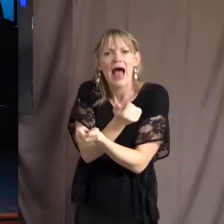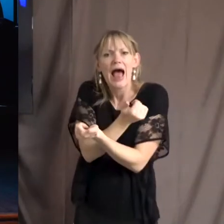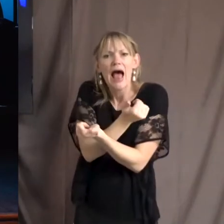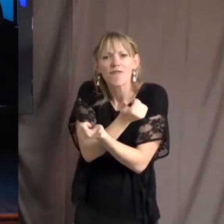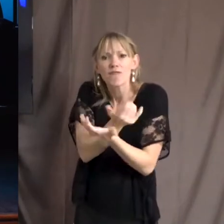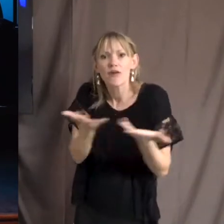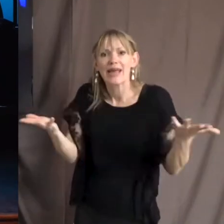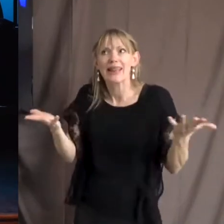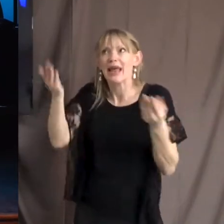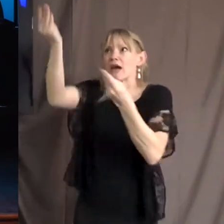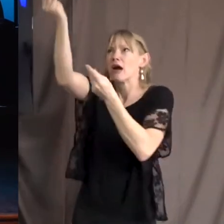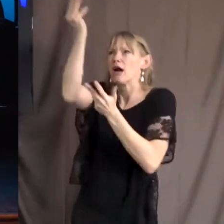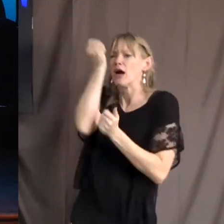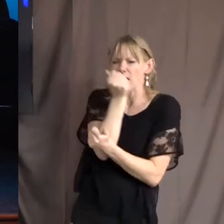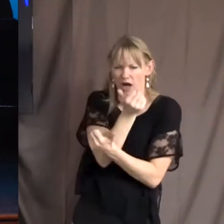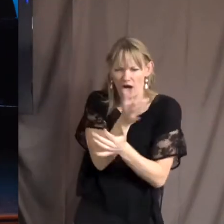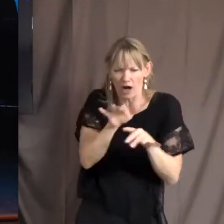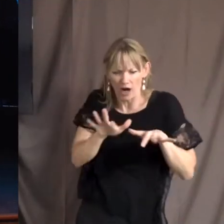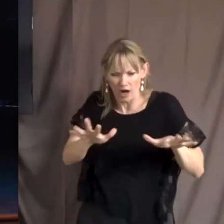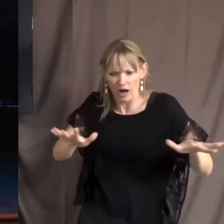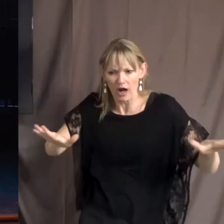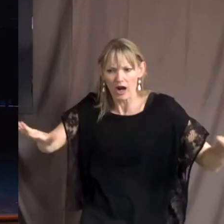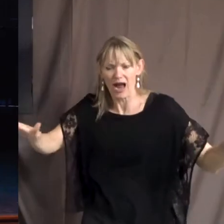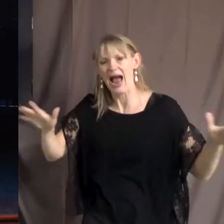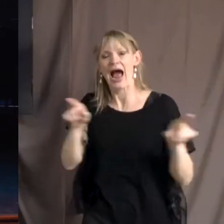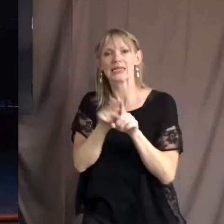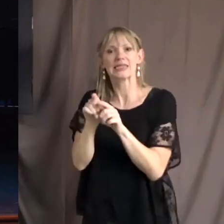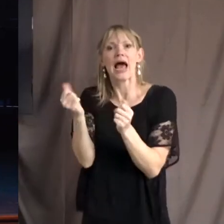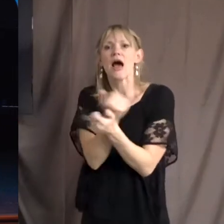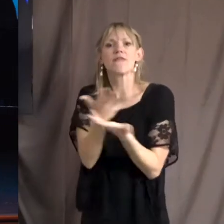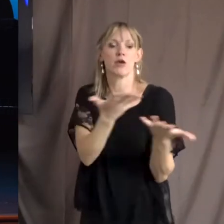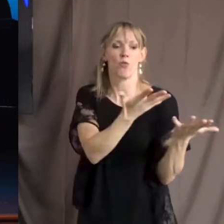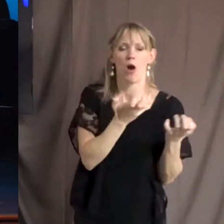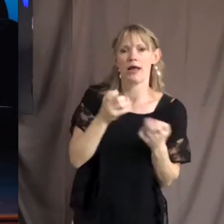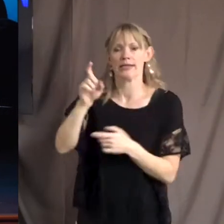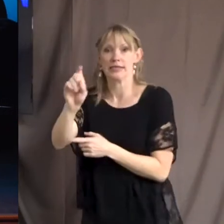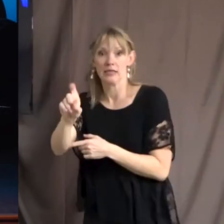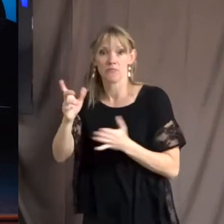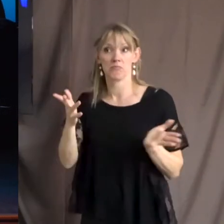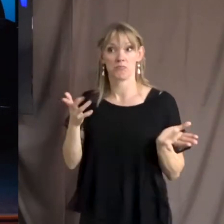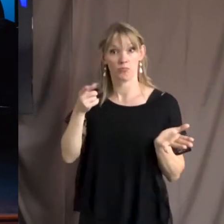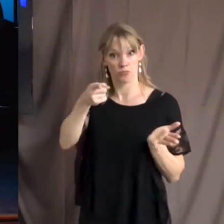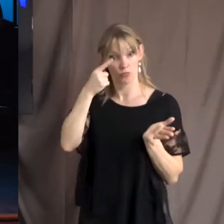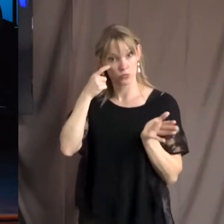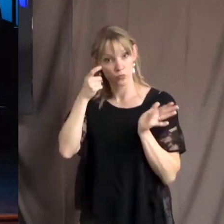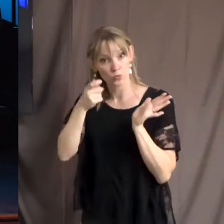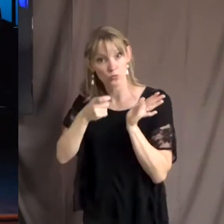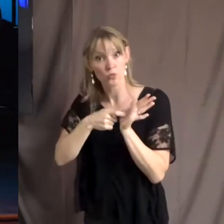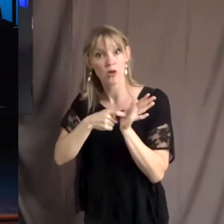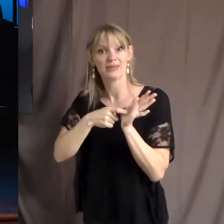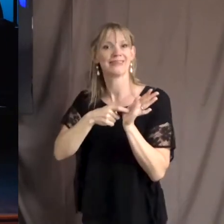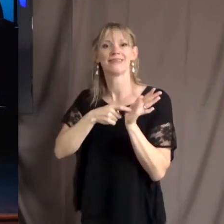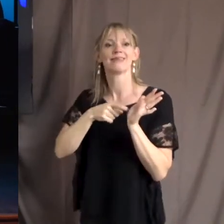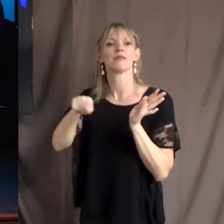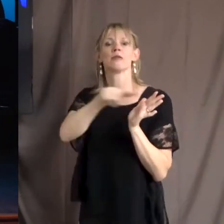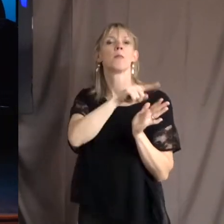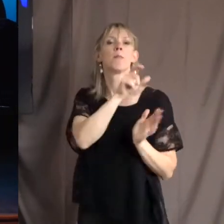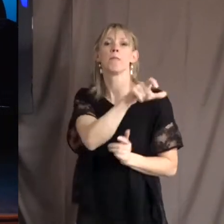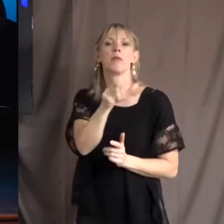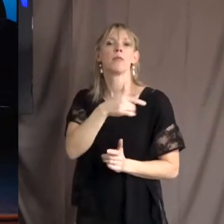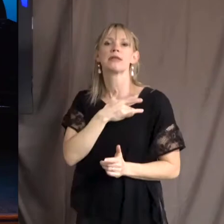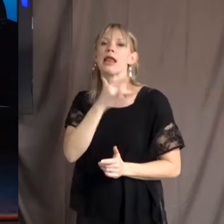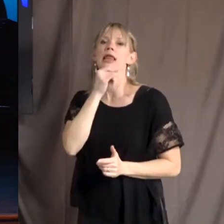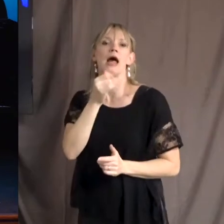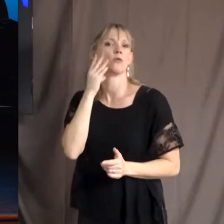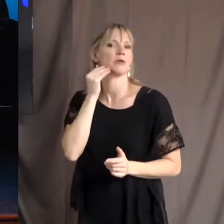through this universe as all that could ever be wanted or needed. I don't know if you've noticed, but I've noticed that that's not what people tend to experience, though.